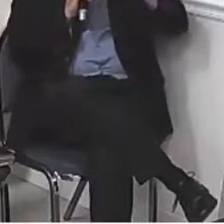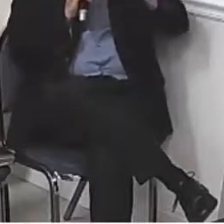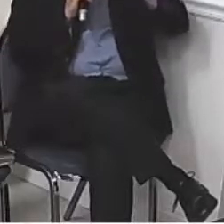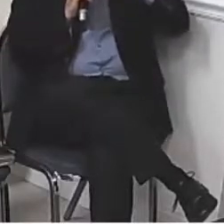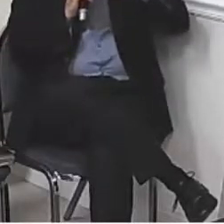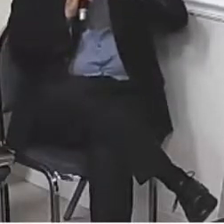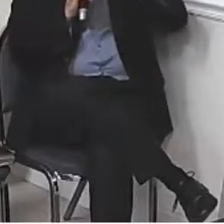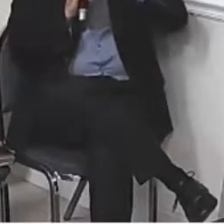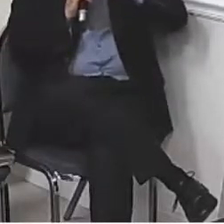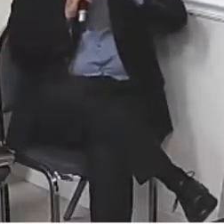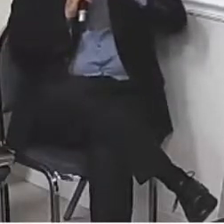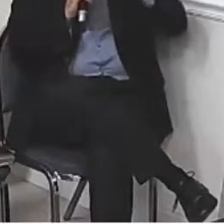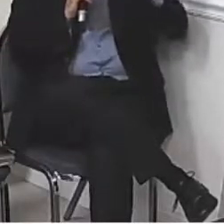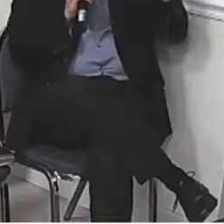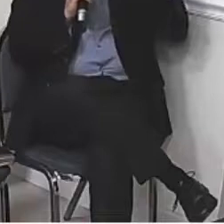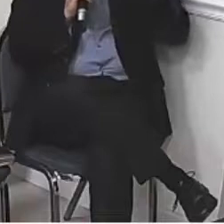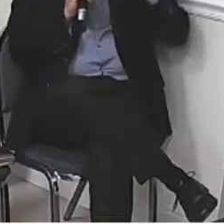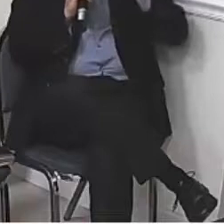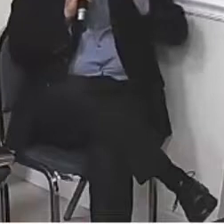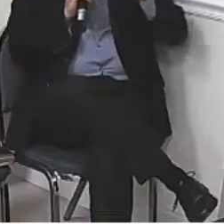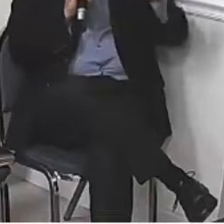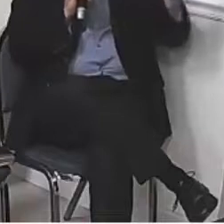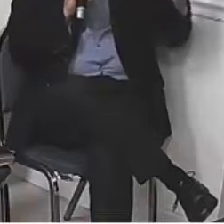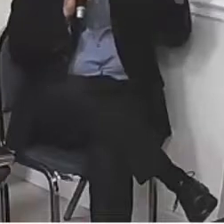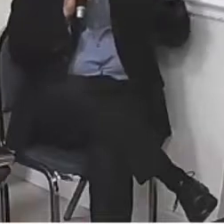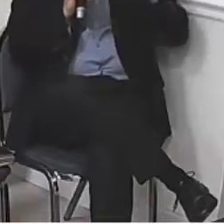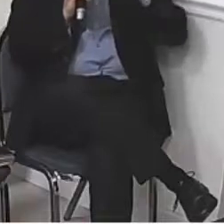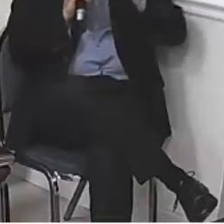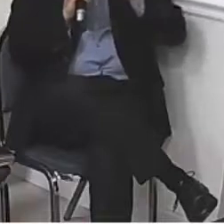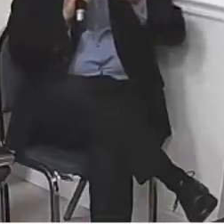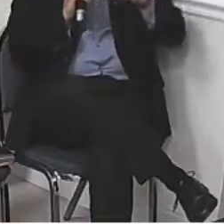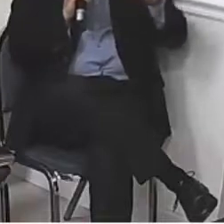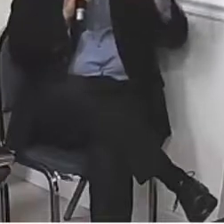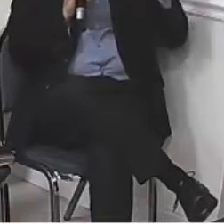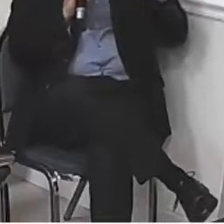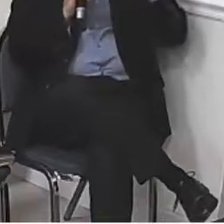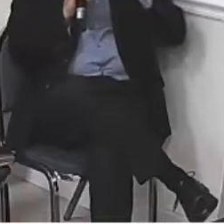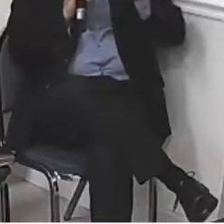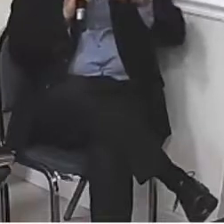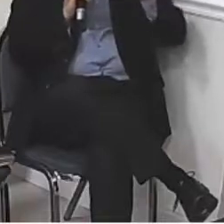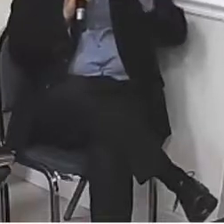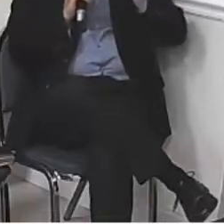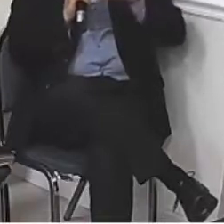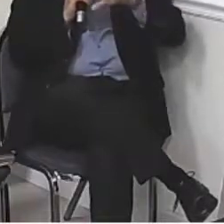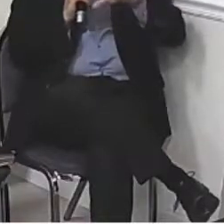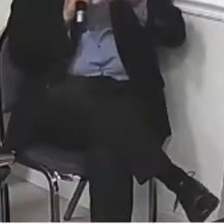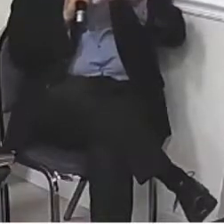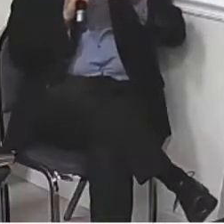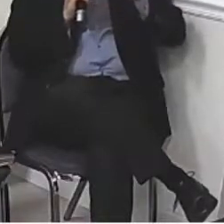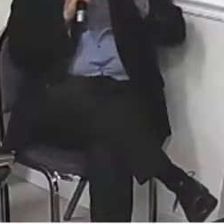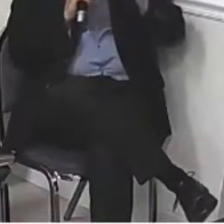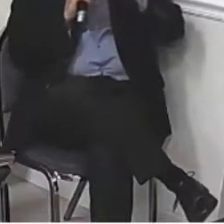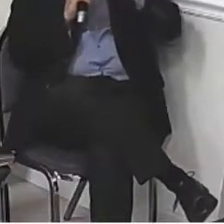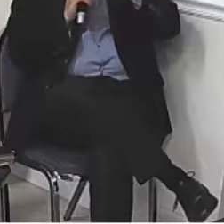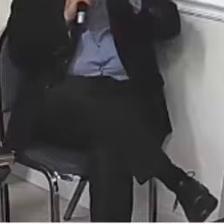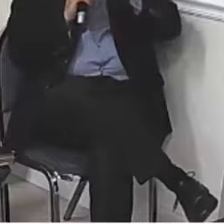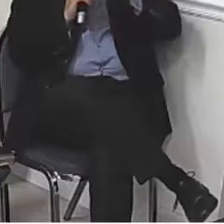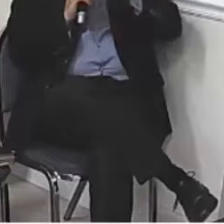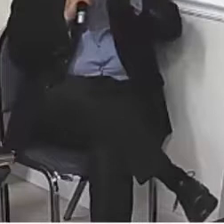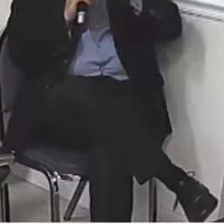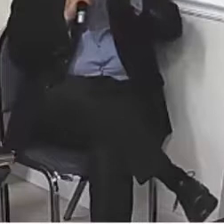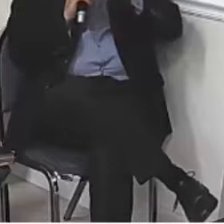The bird coming and making a nest is because you're already completely involved in the sin and the